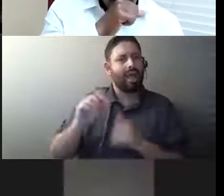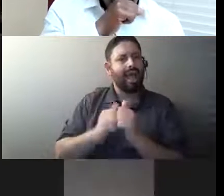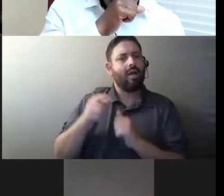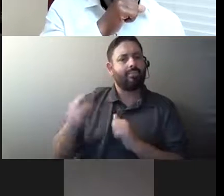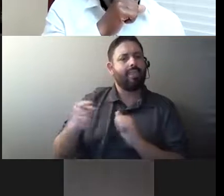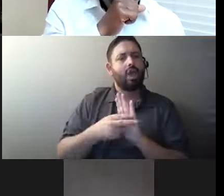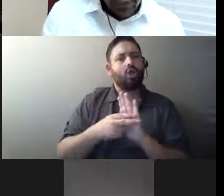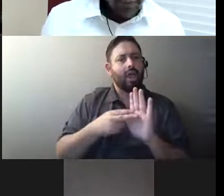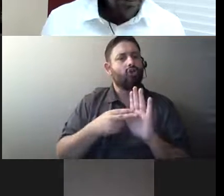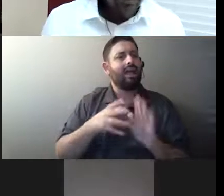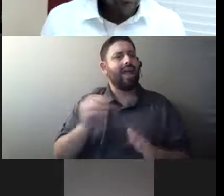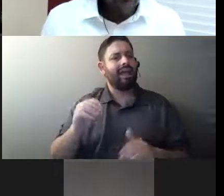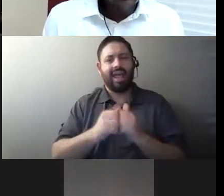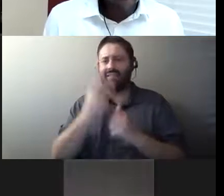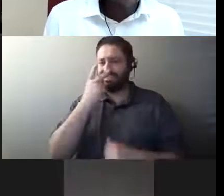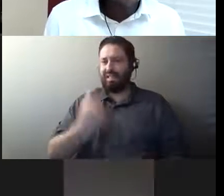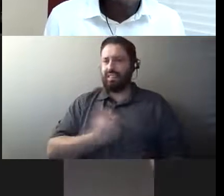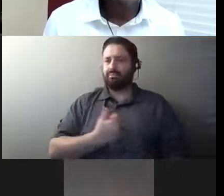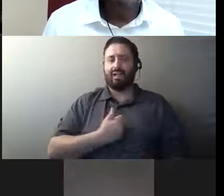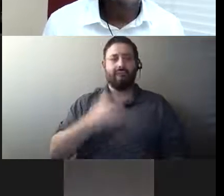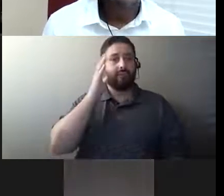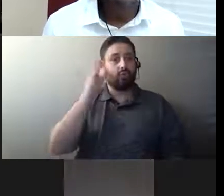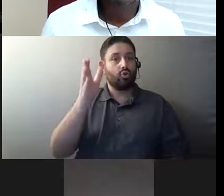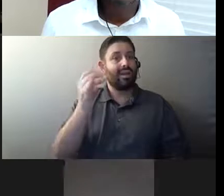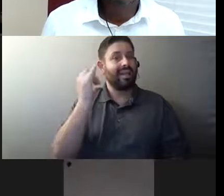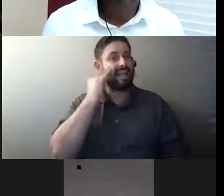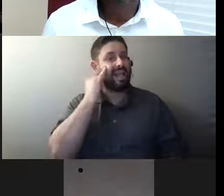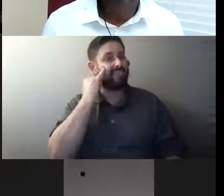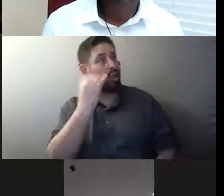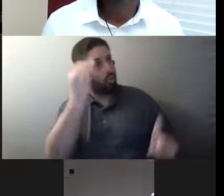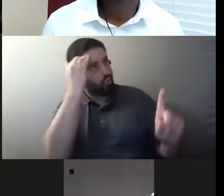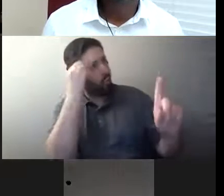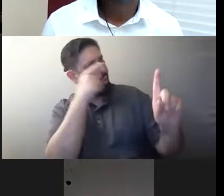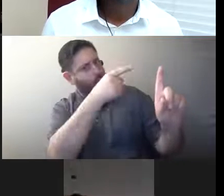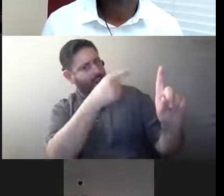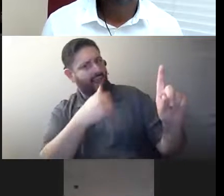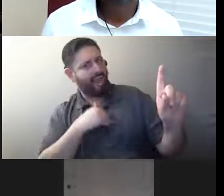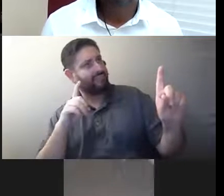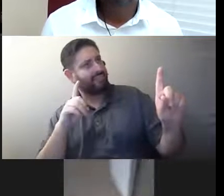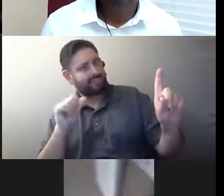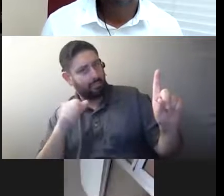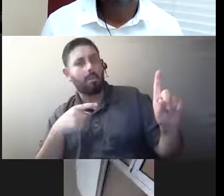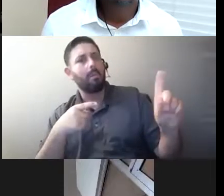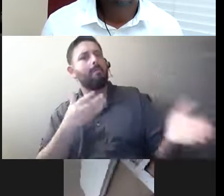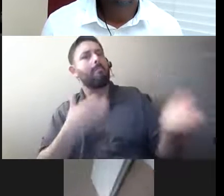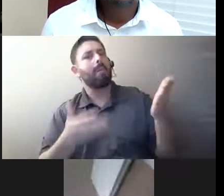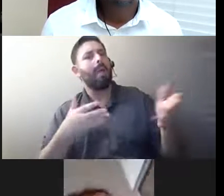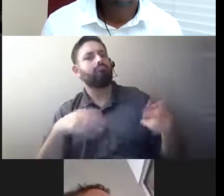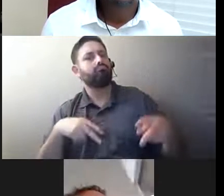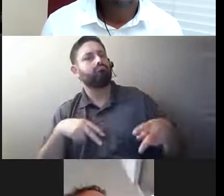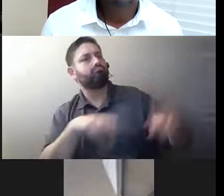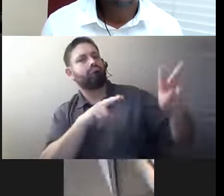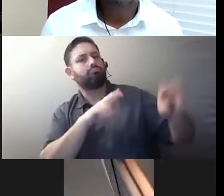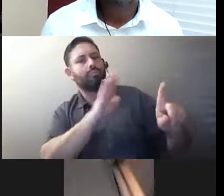characterized and how they see themselves in the future. If they know someone with disability, they're going to possibly look at their